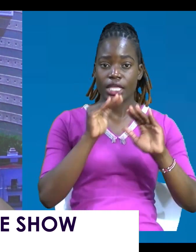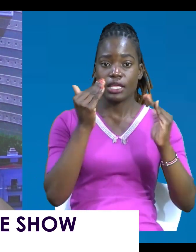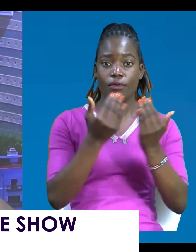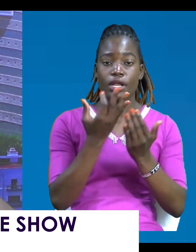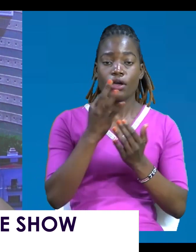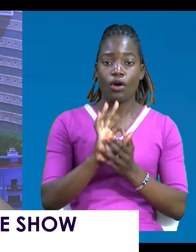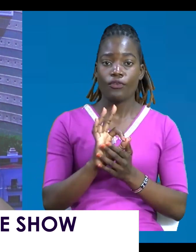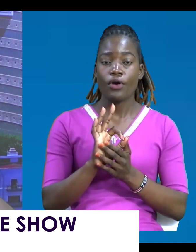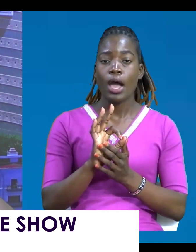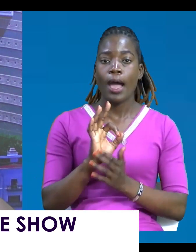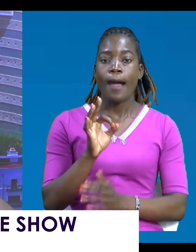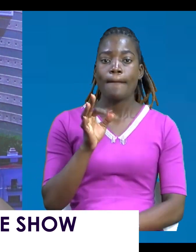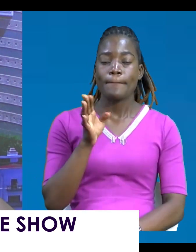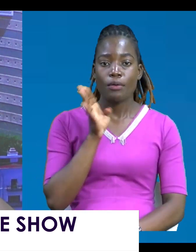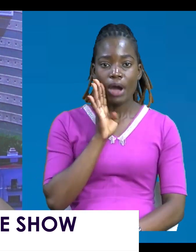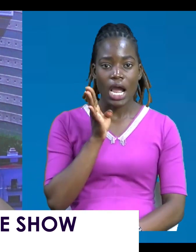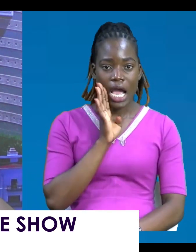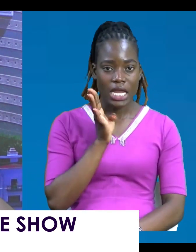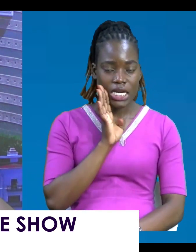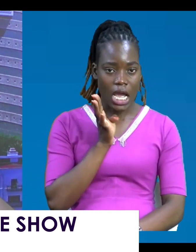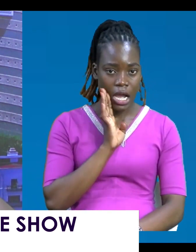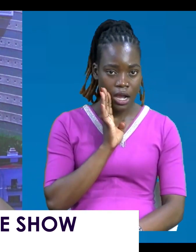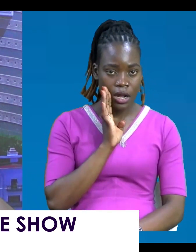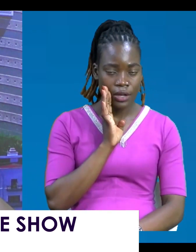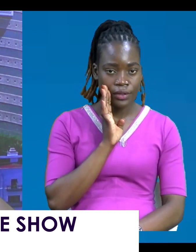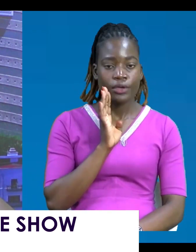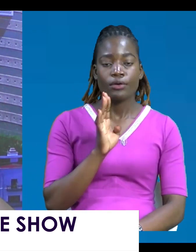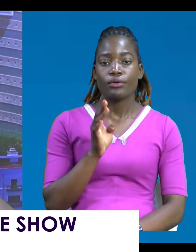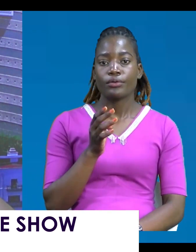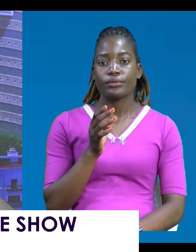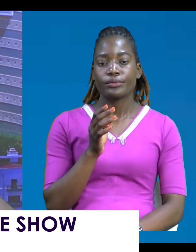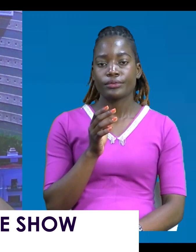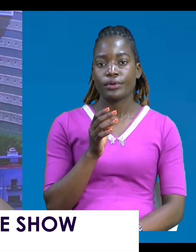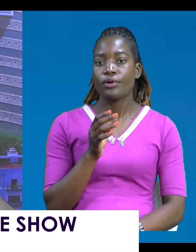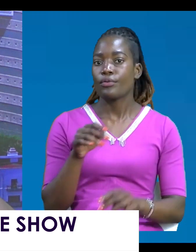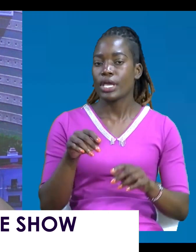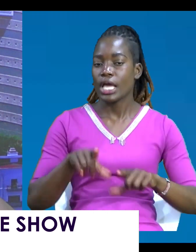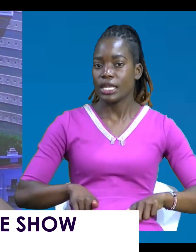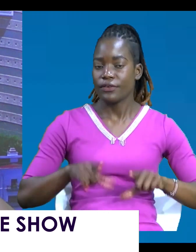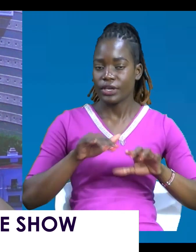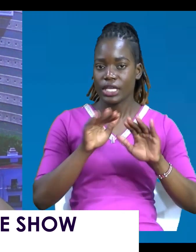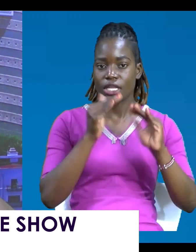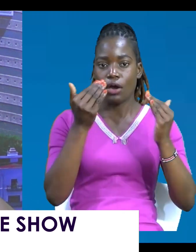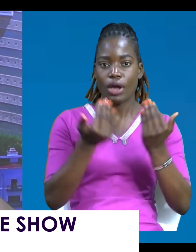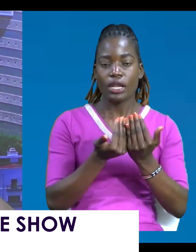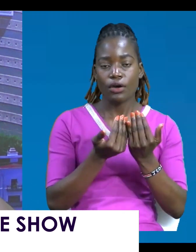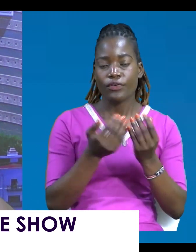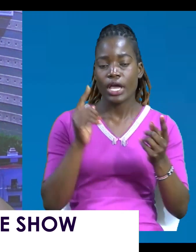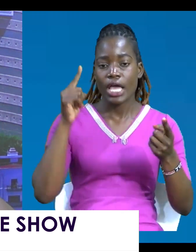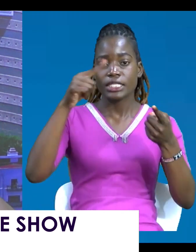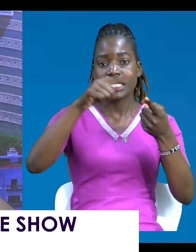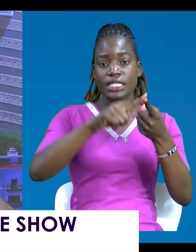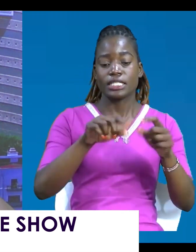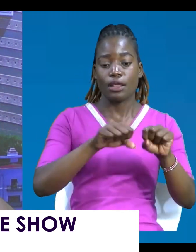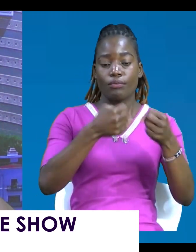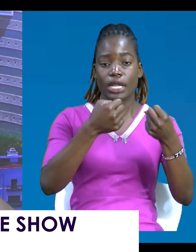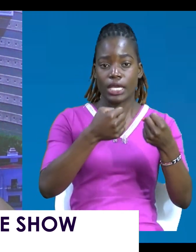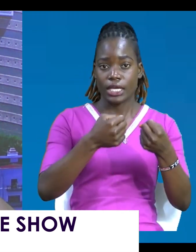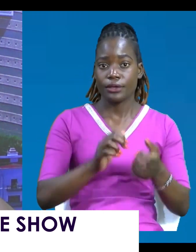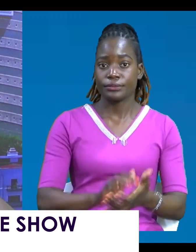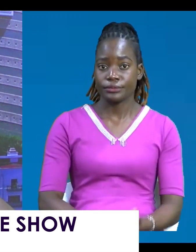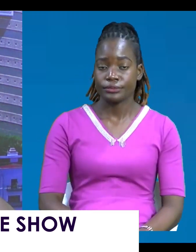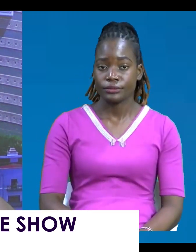of propaganda. We are living in a world of destiny breaking. We are living in a world of